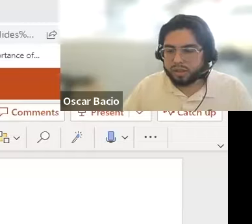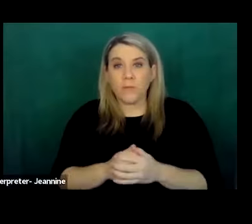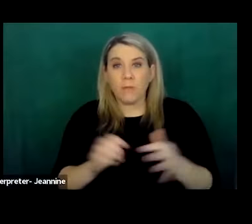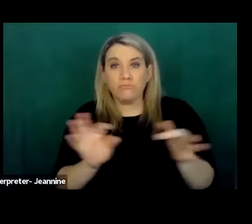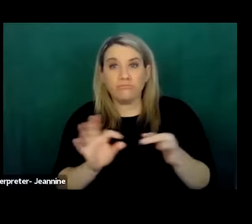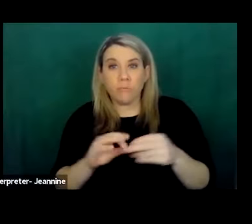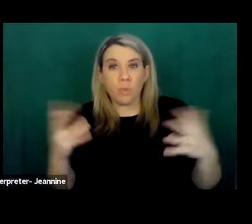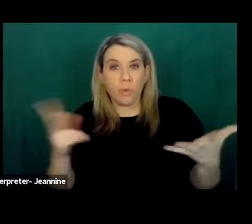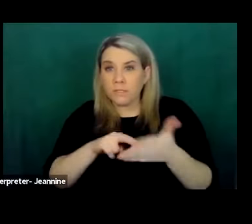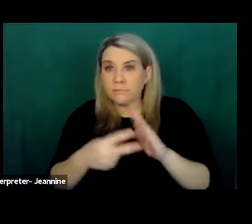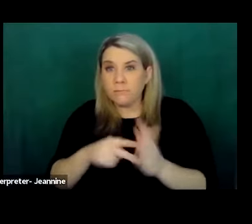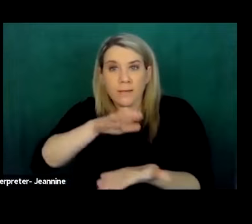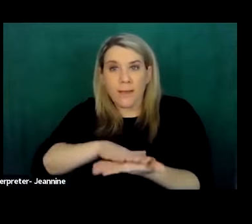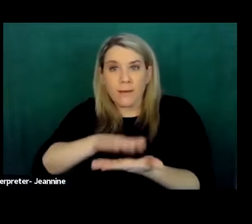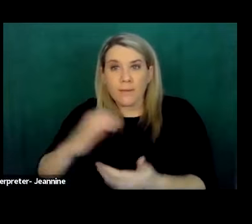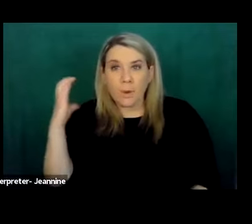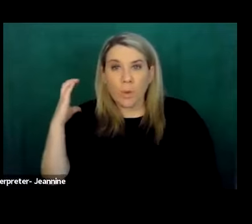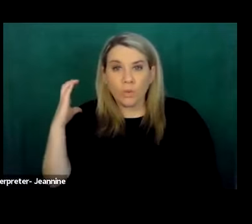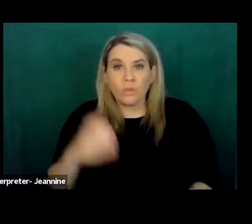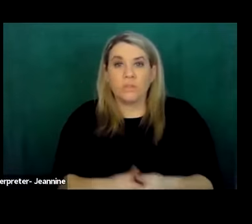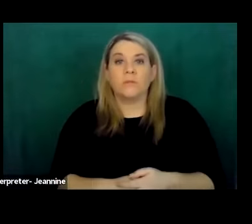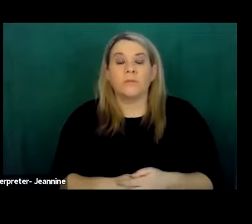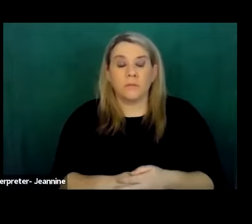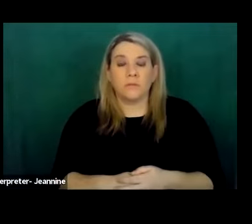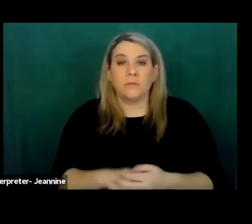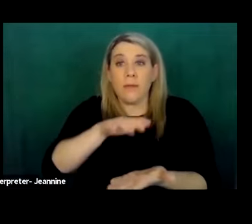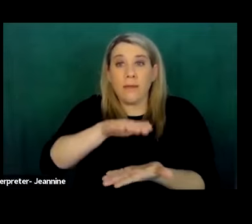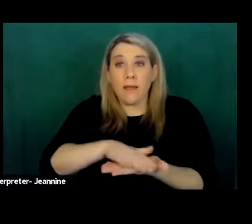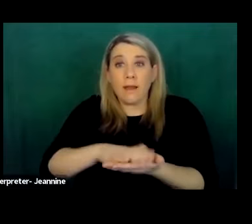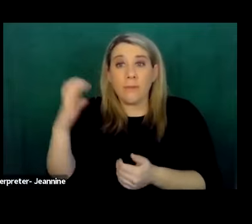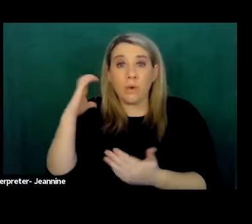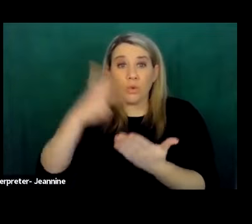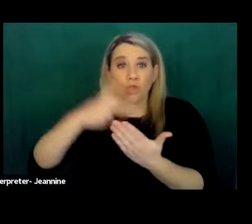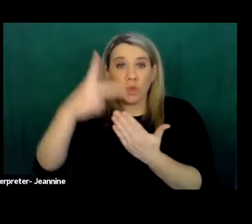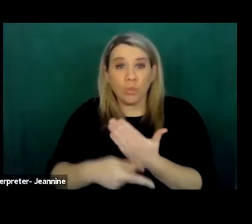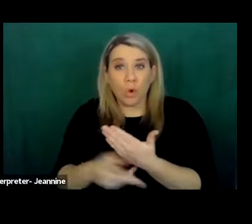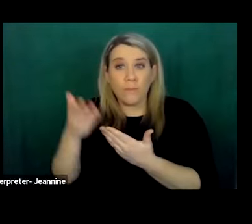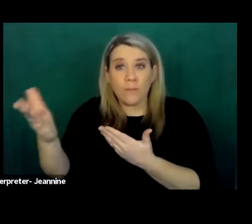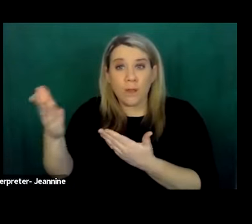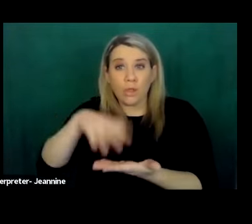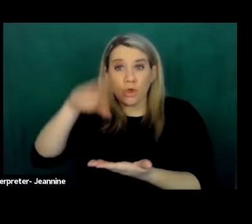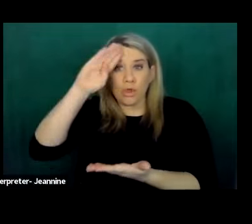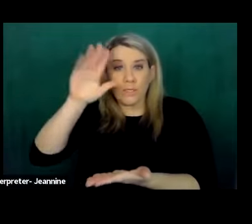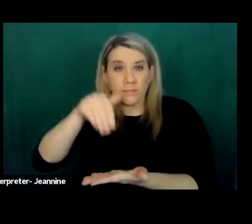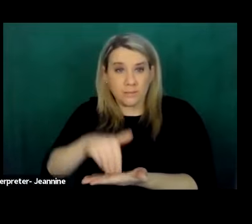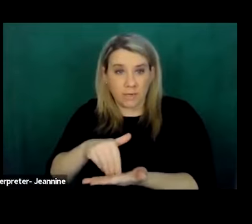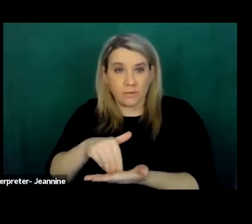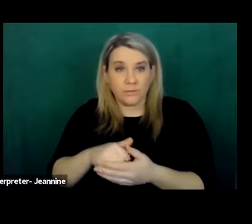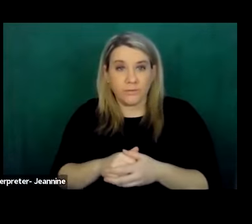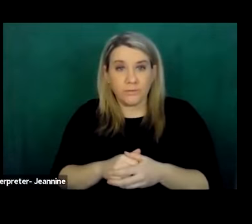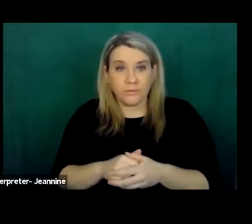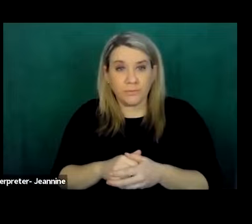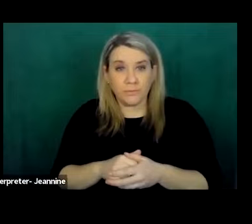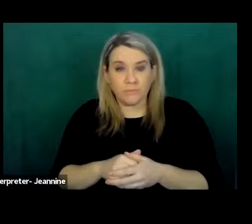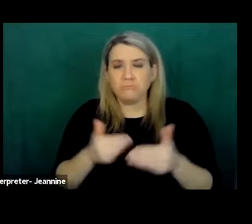does. So, the academic coaching program at the Learning Center. So to just kind of get